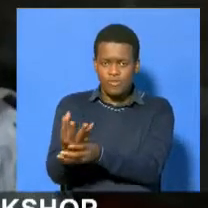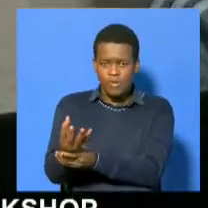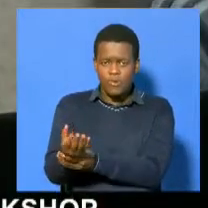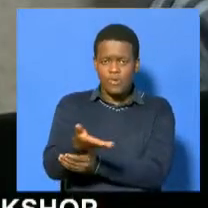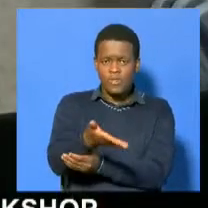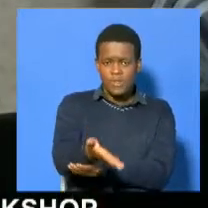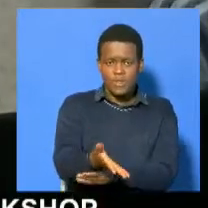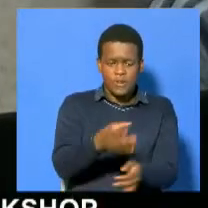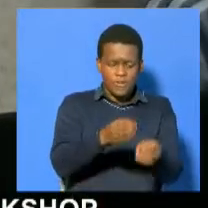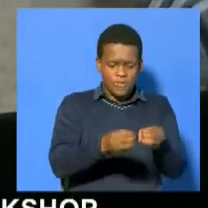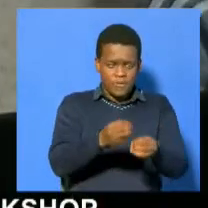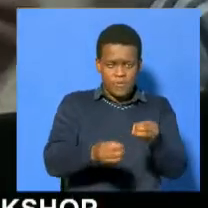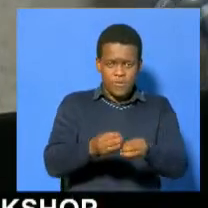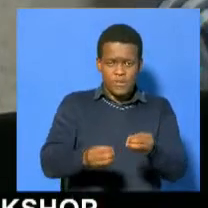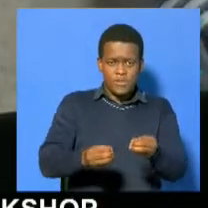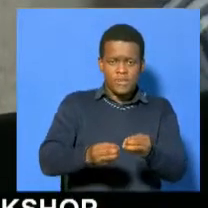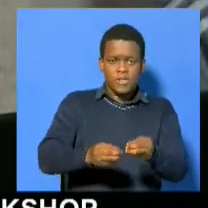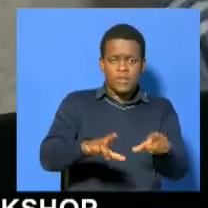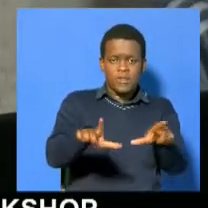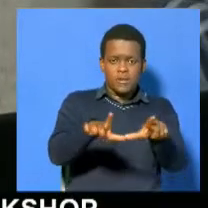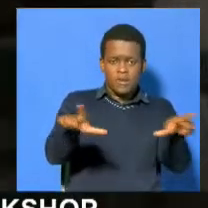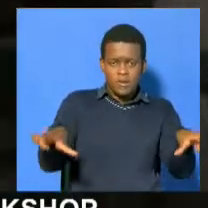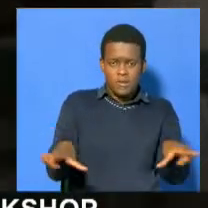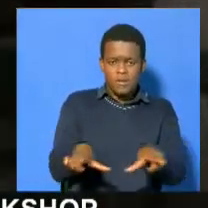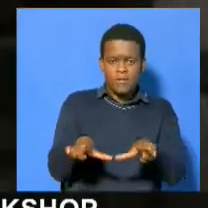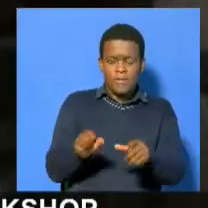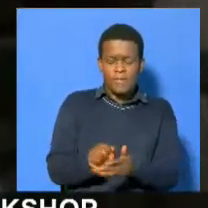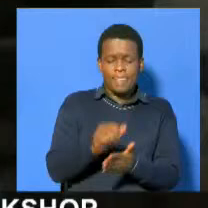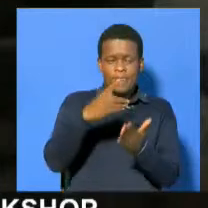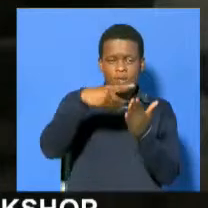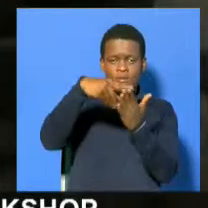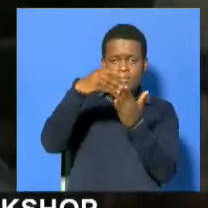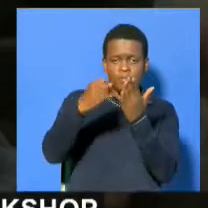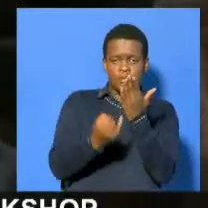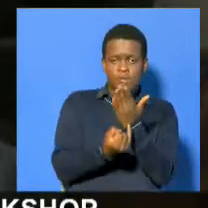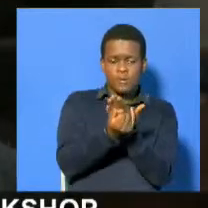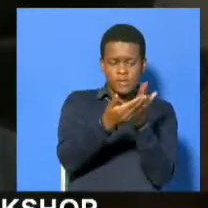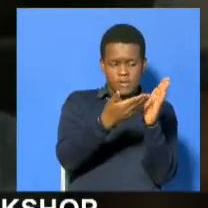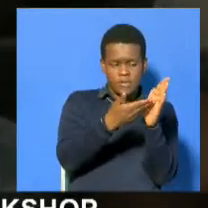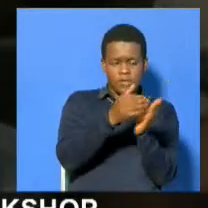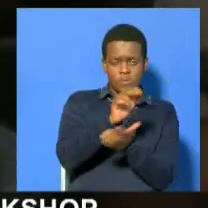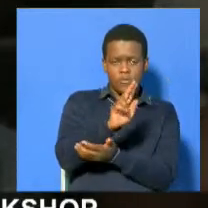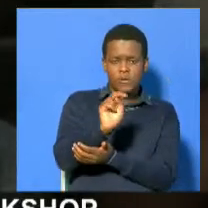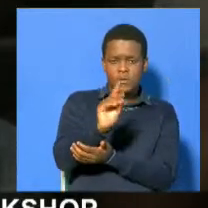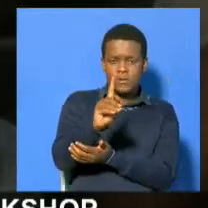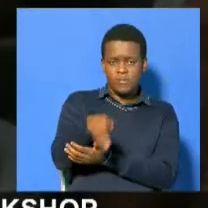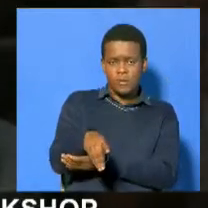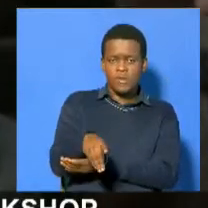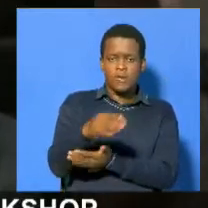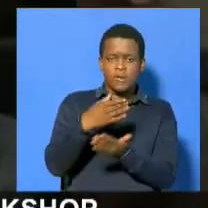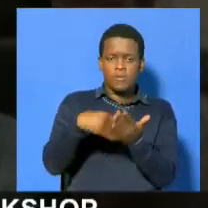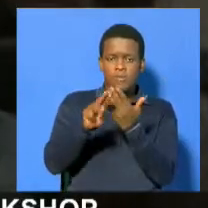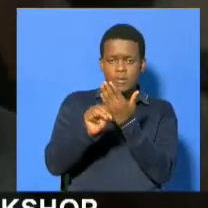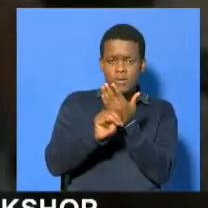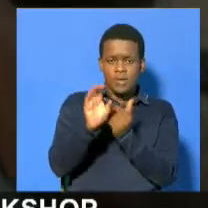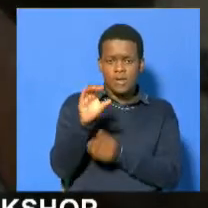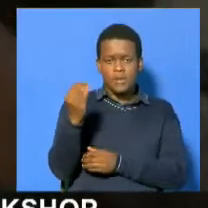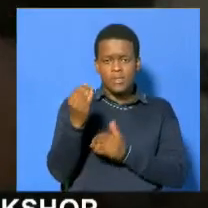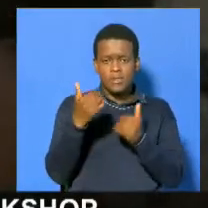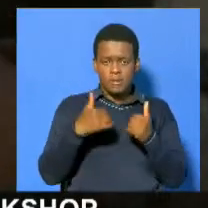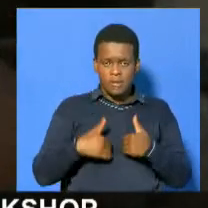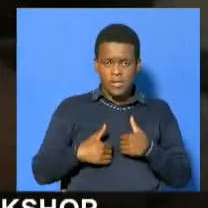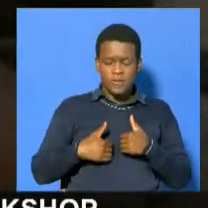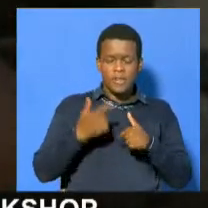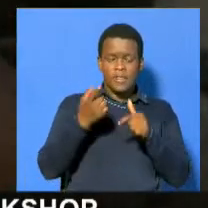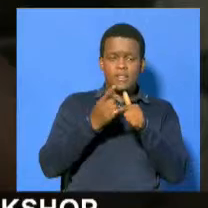go bankanya magodiso la botho. Yene project one ya UNDP ena le nna ne o le lengwe le le gore gompieko ya